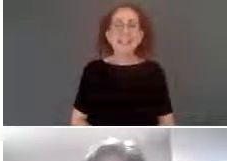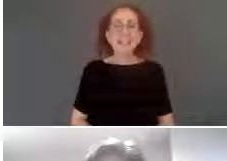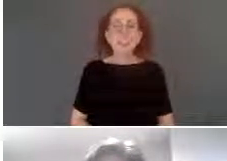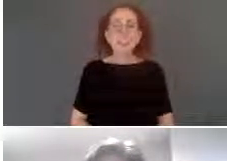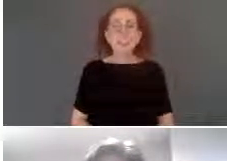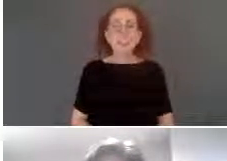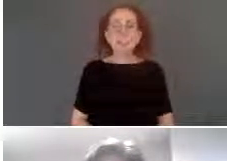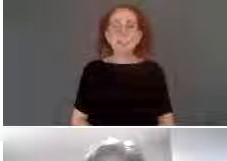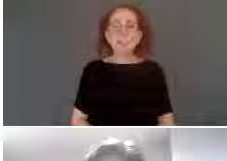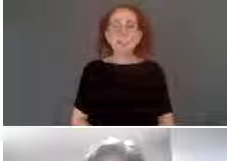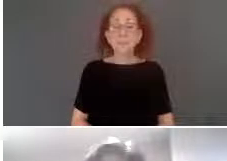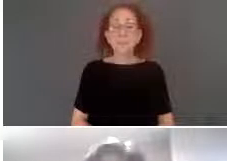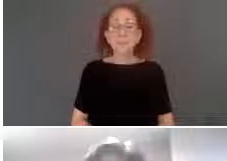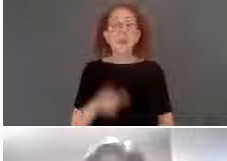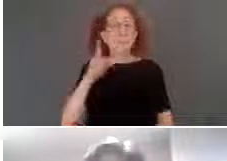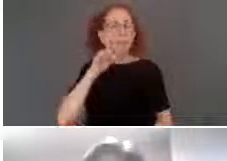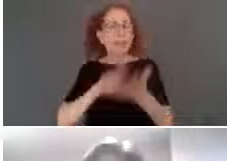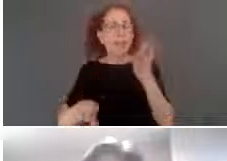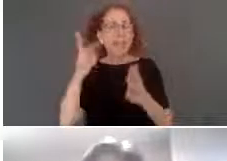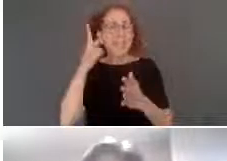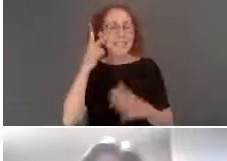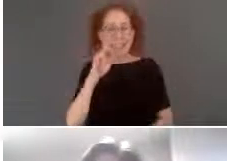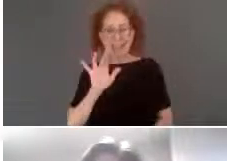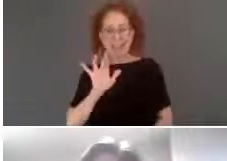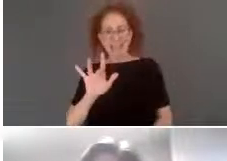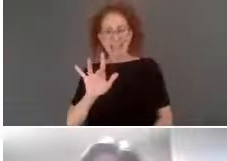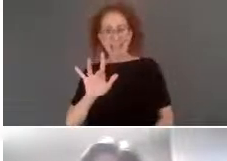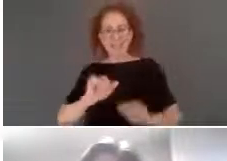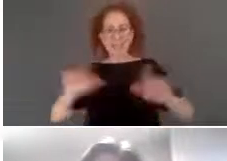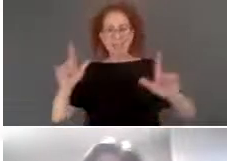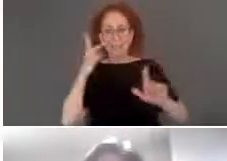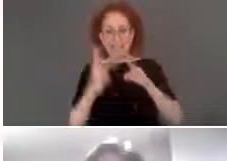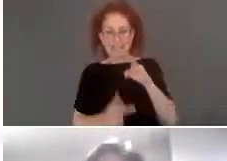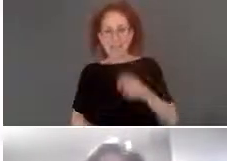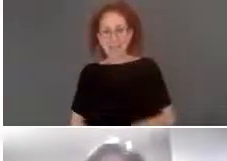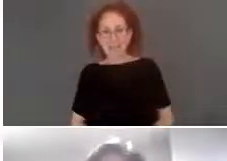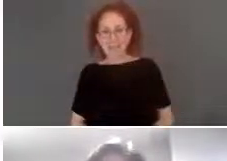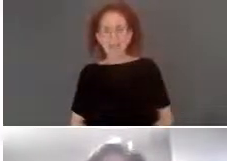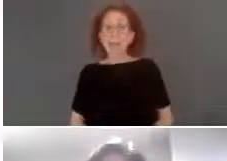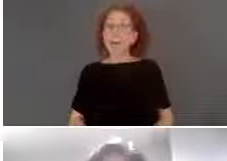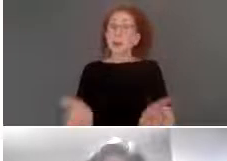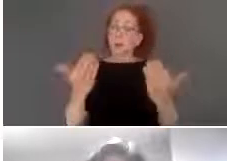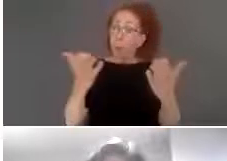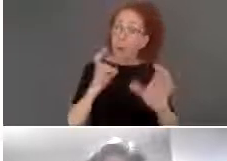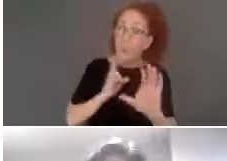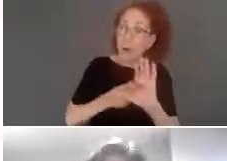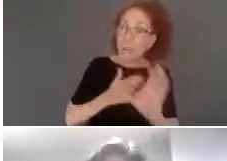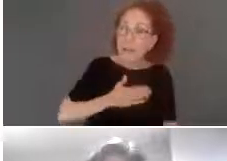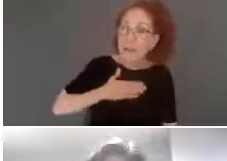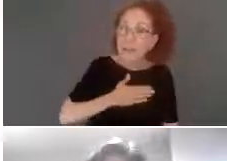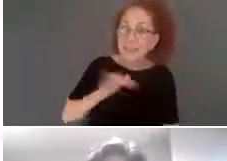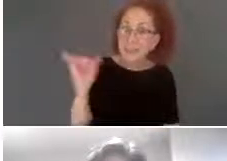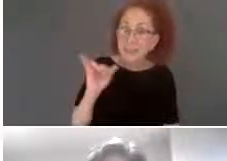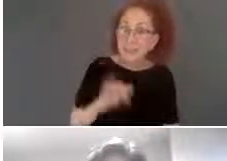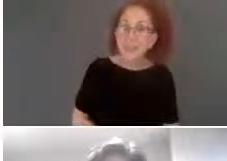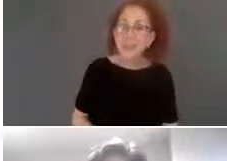check out the newsletter at this bit.ly link found here. And then we also want you to participate. So it's all about